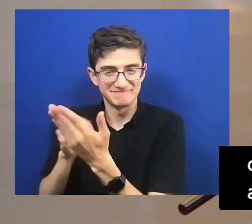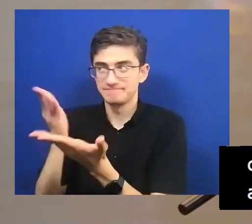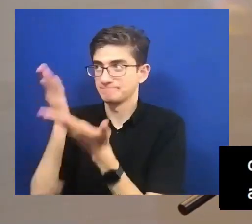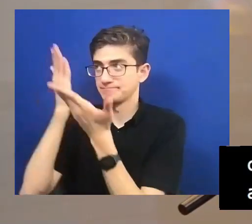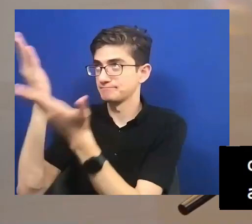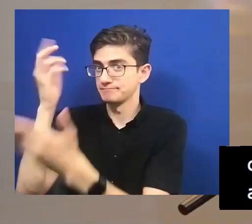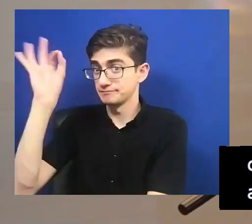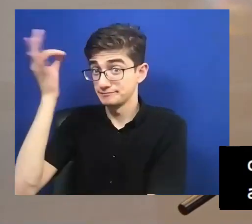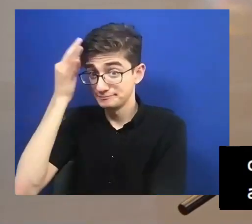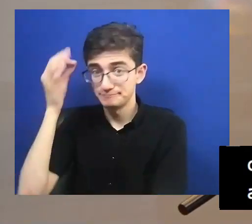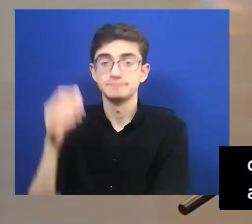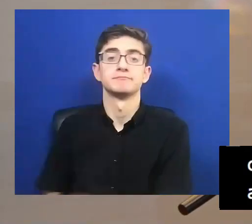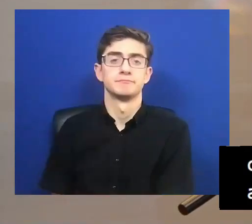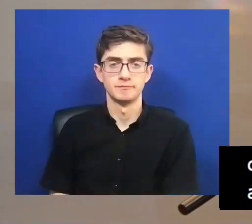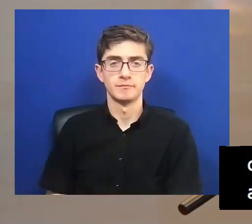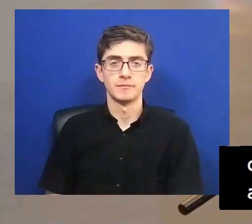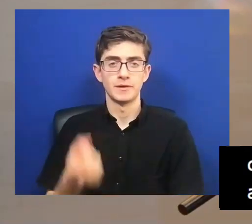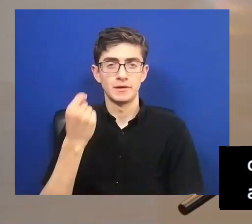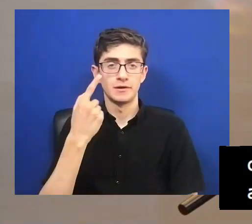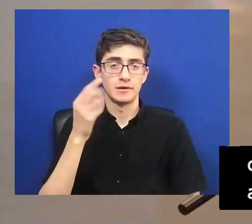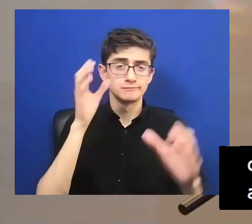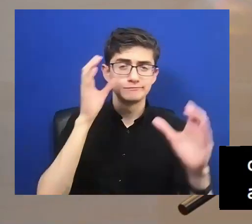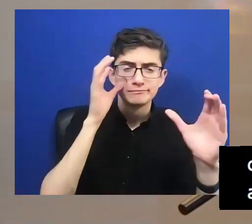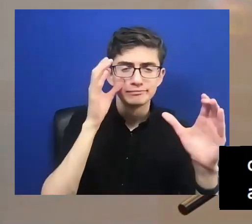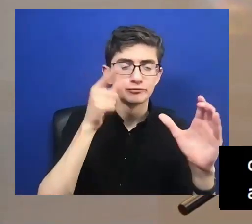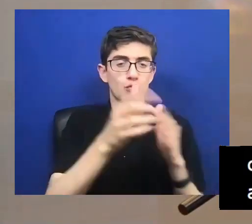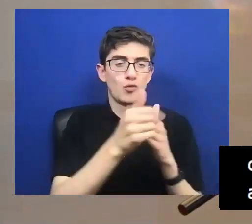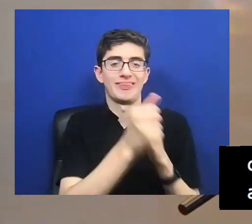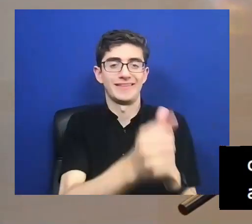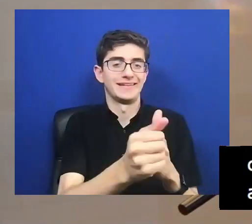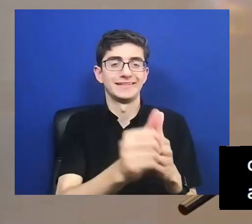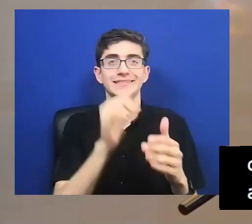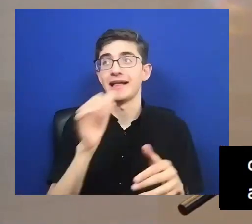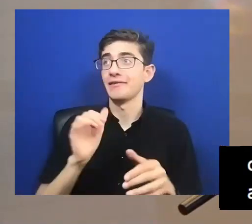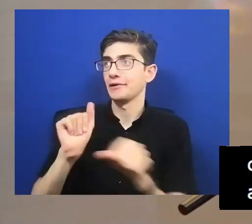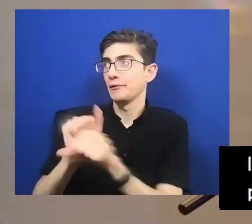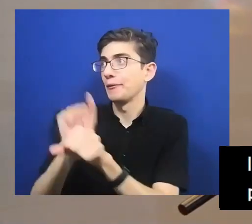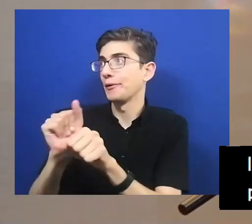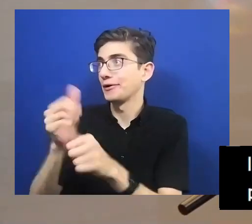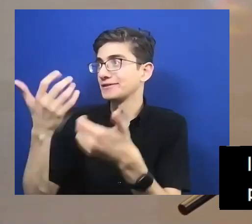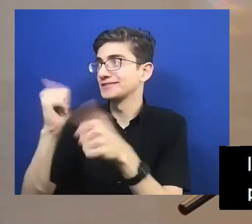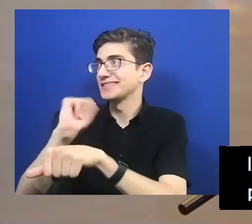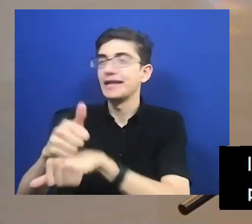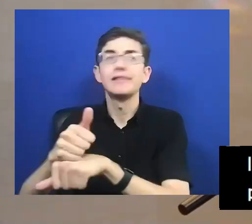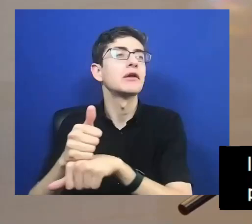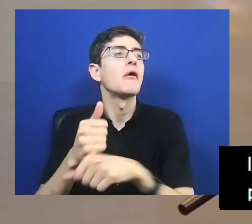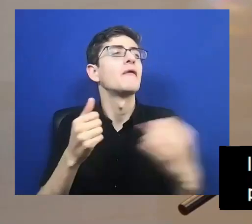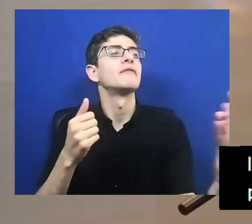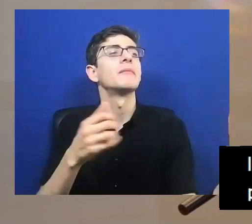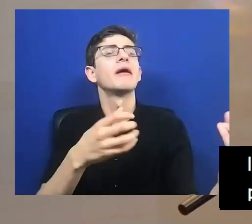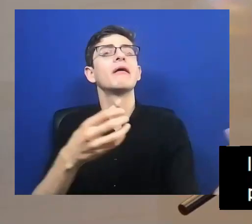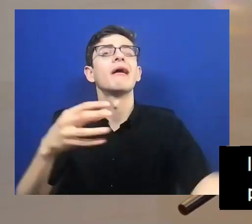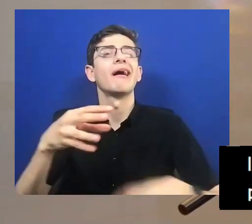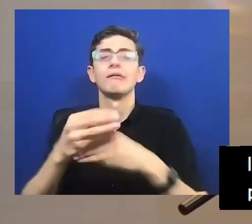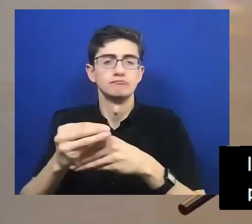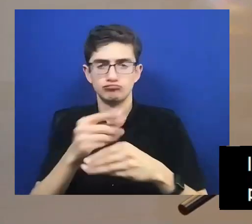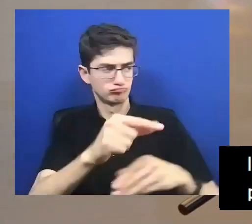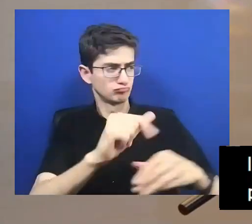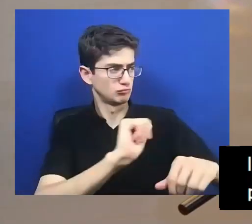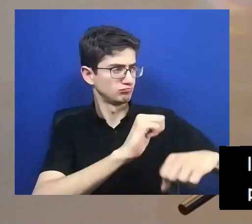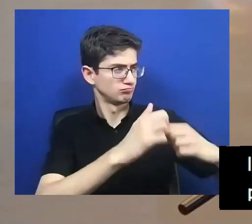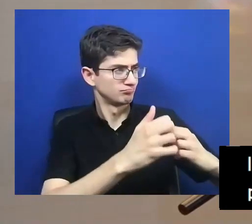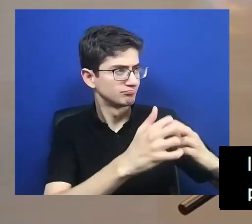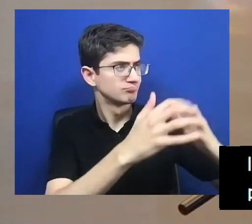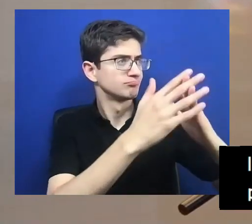efforts rather than supplementing. Events like this today are vital to the process to help us